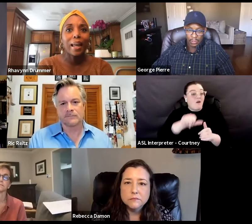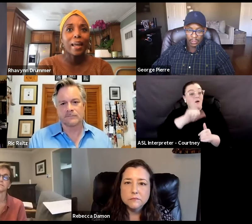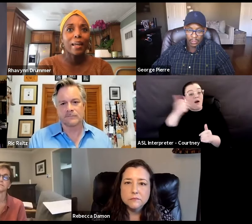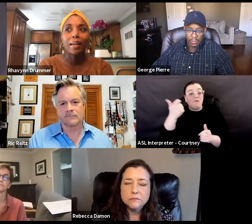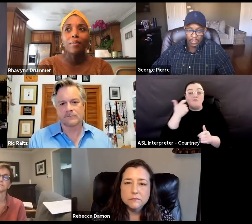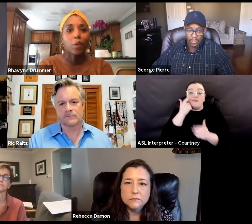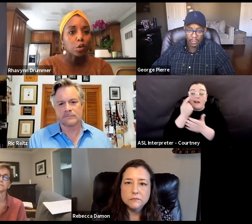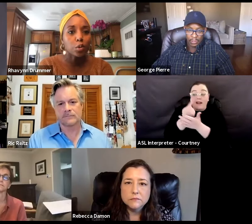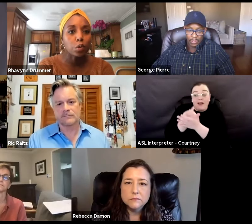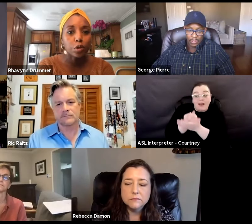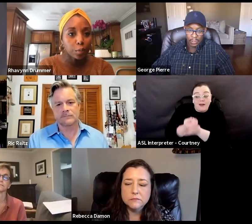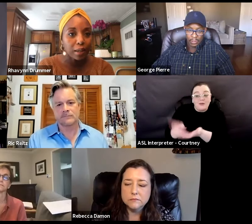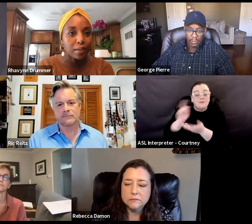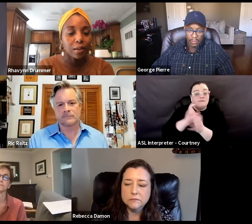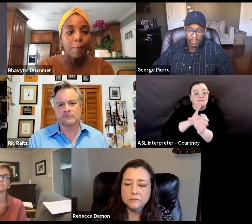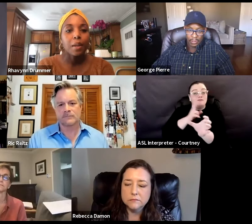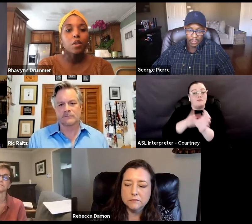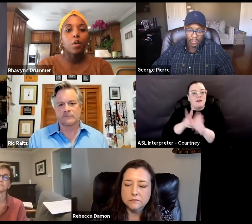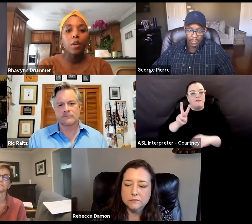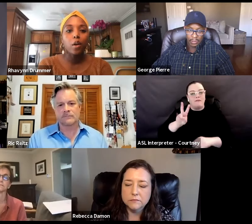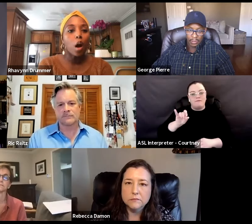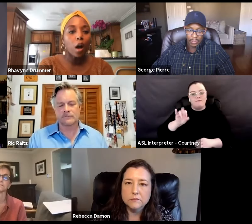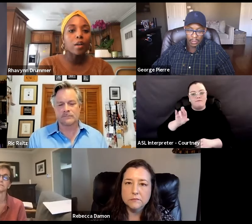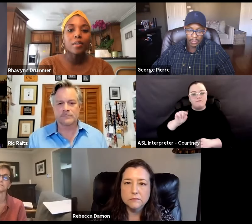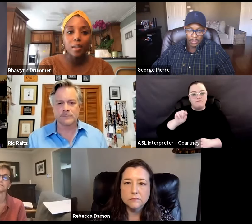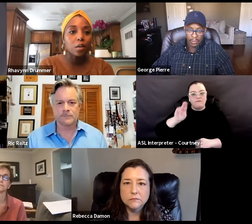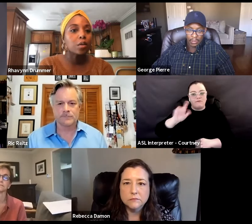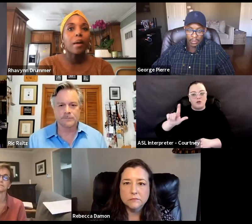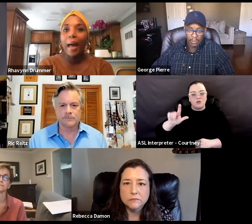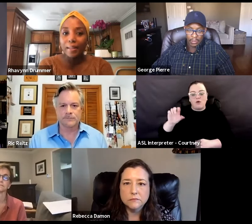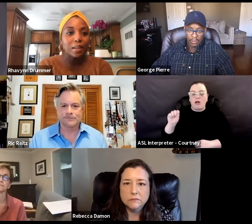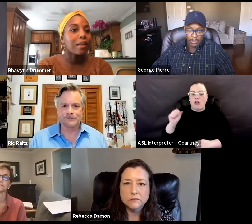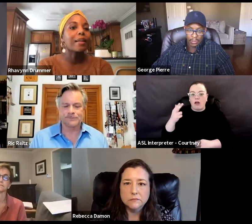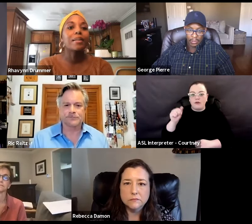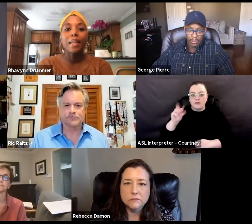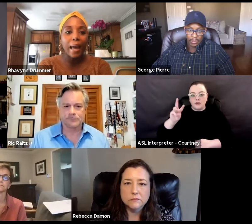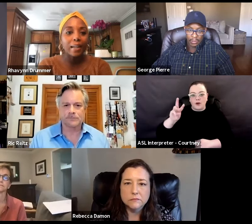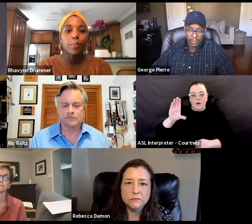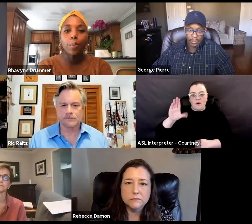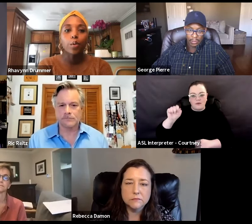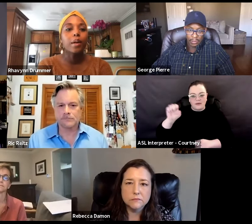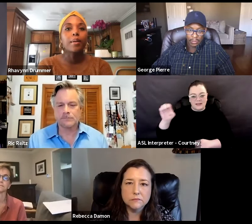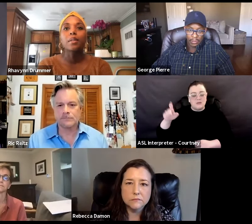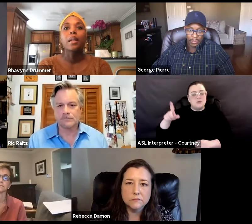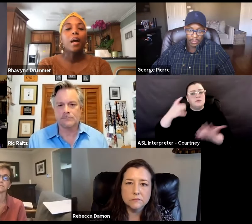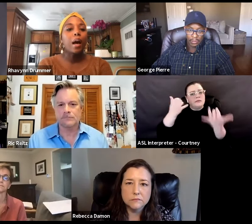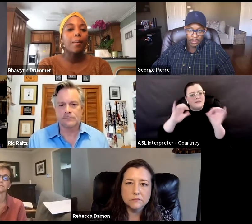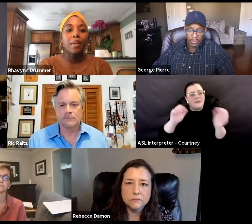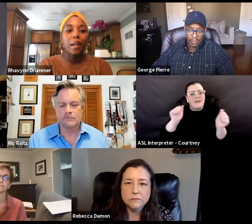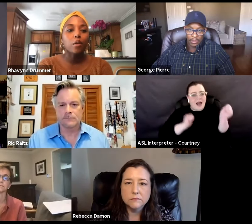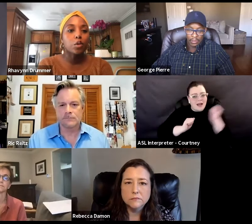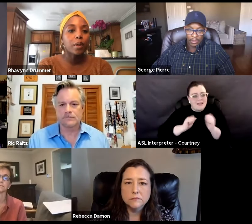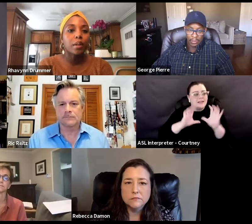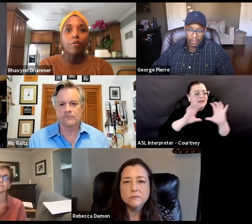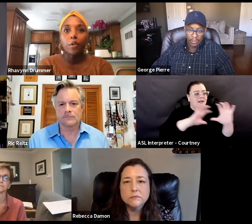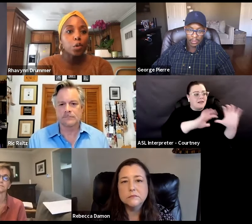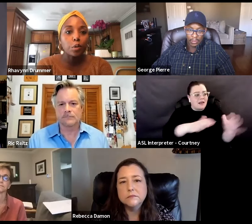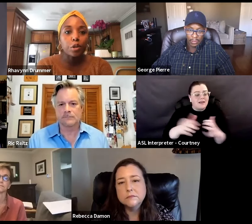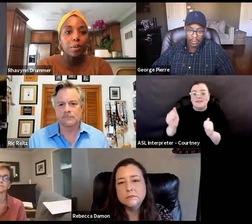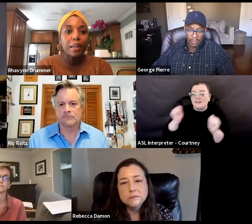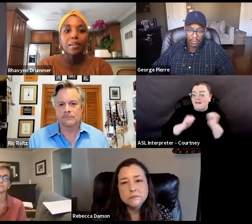attended a virtual showcase. So there are still acting classes, acting programs that are